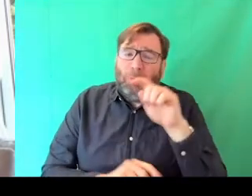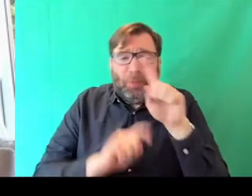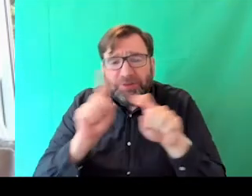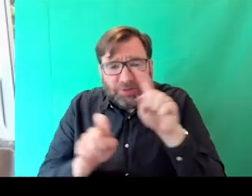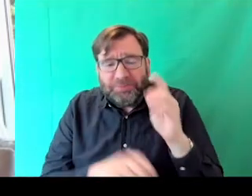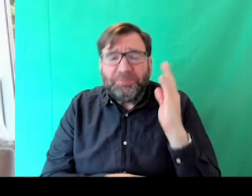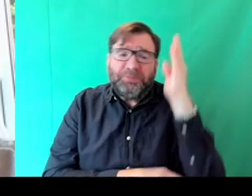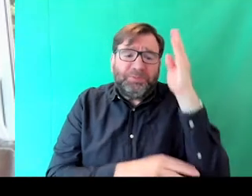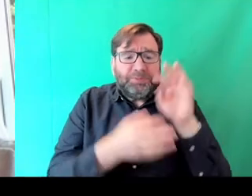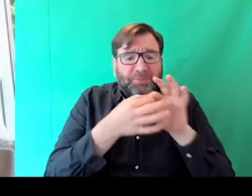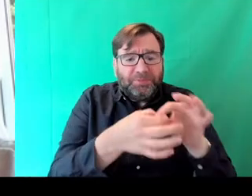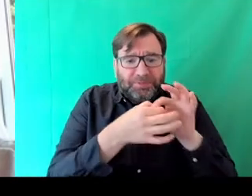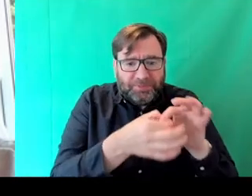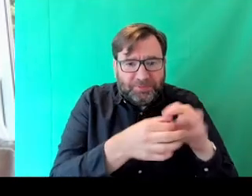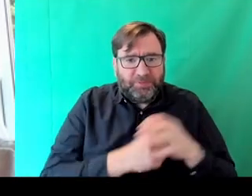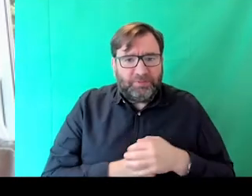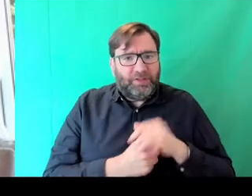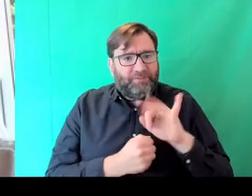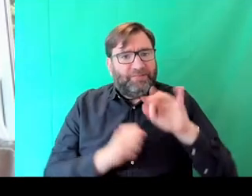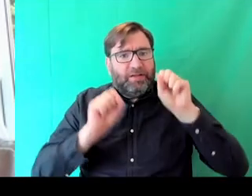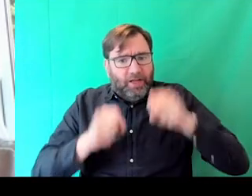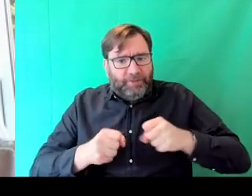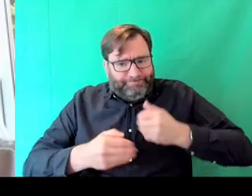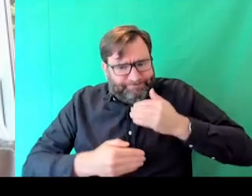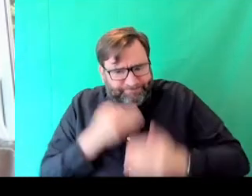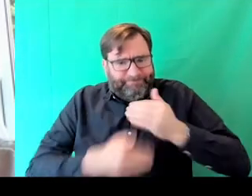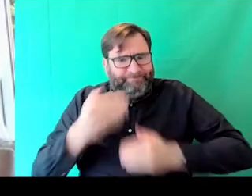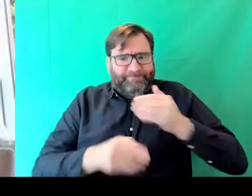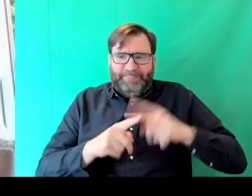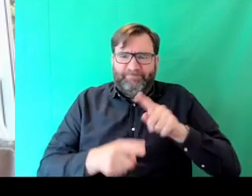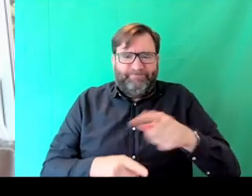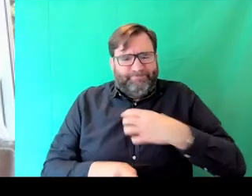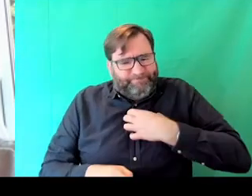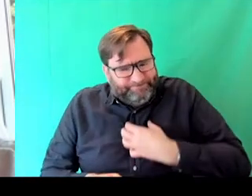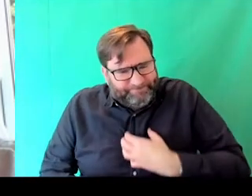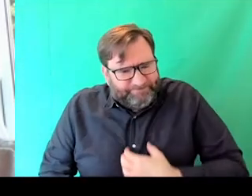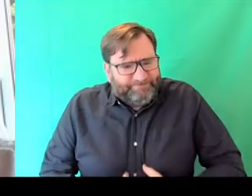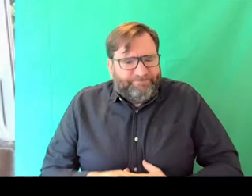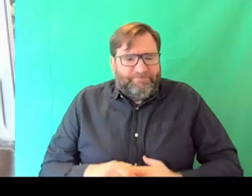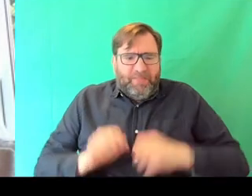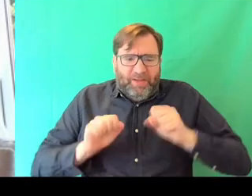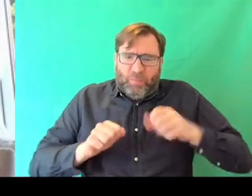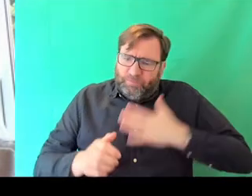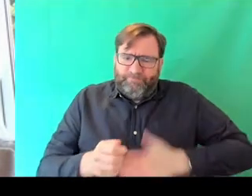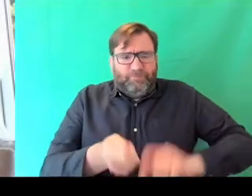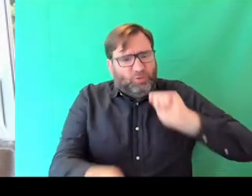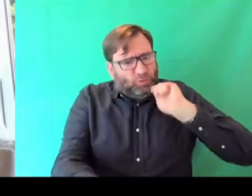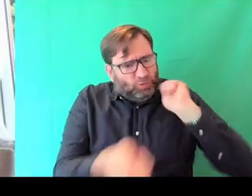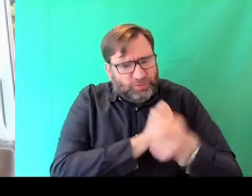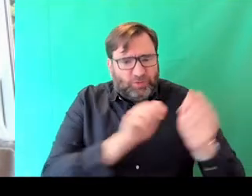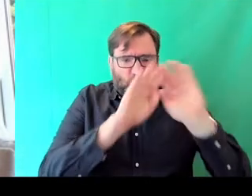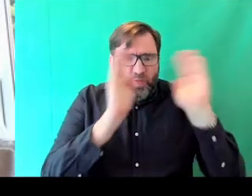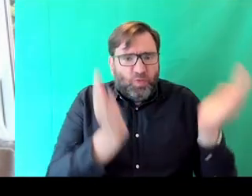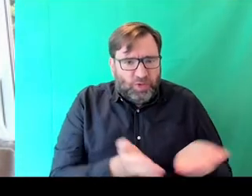and grinding through your training is just like grinding through a 40-hour work week. It's a little bit different.